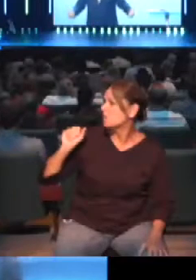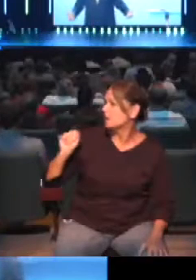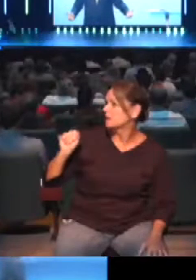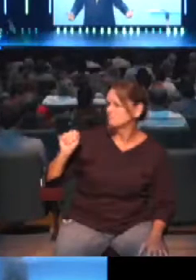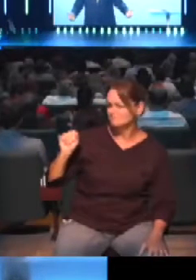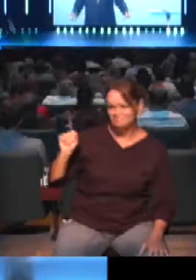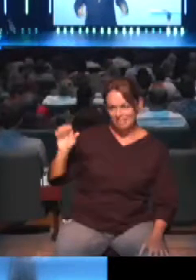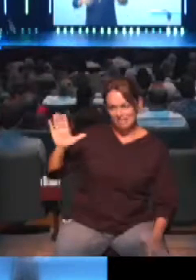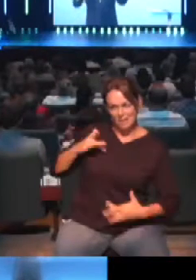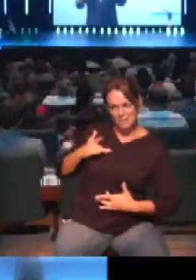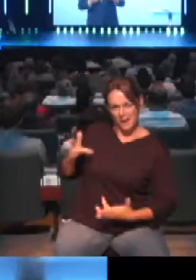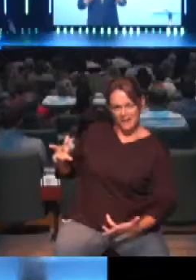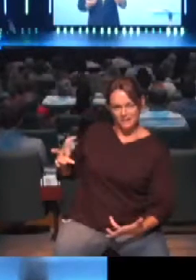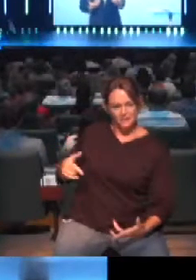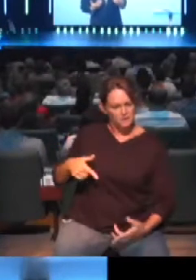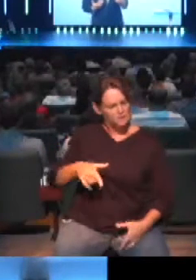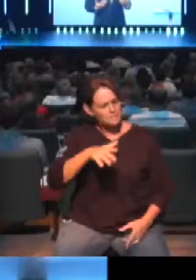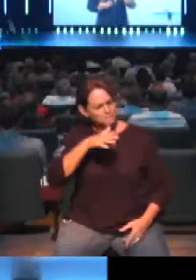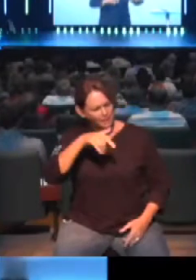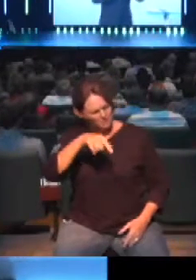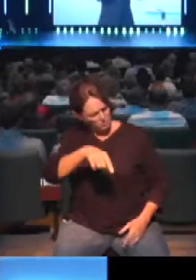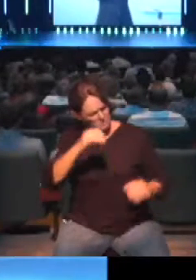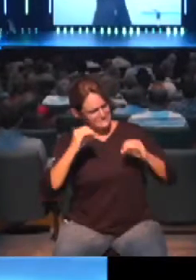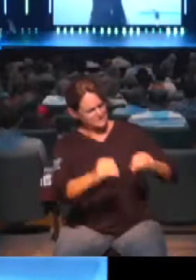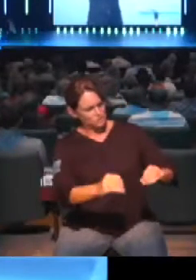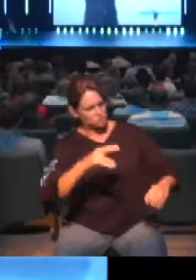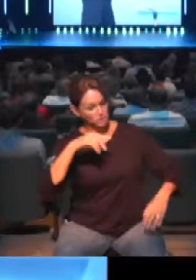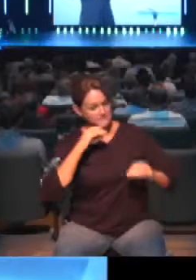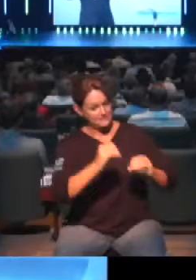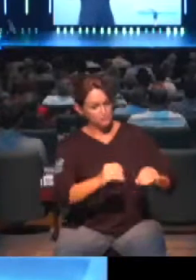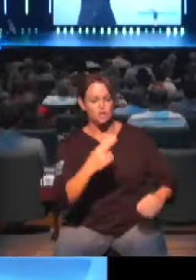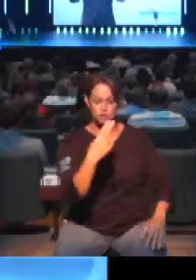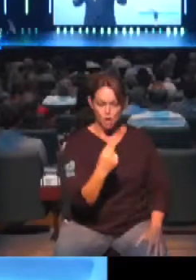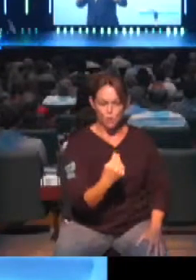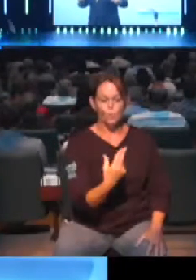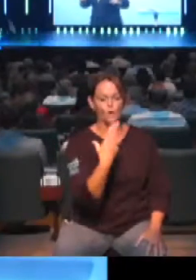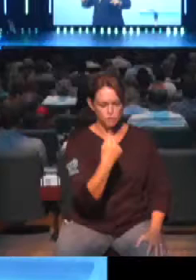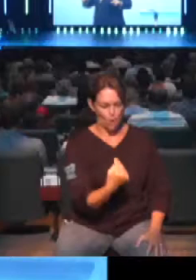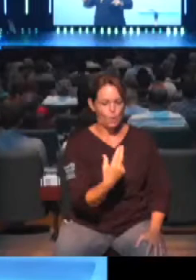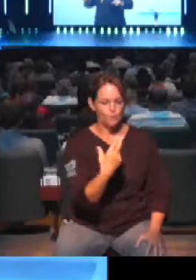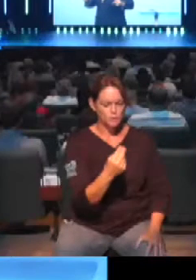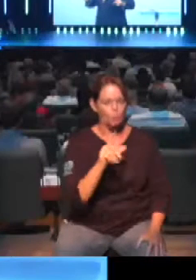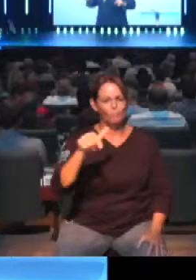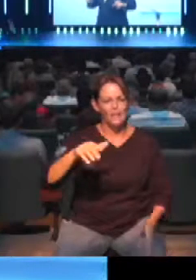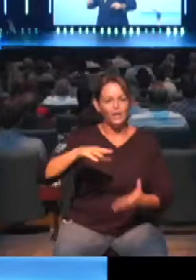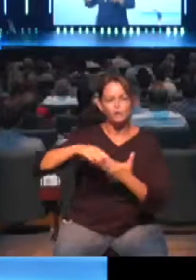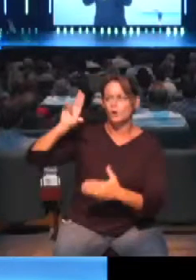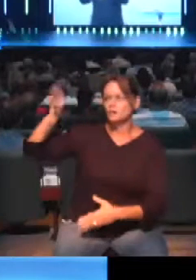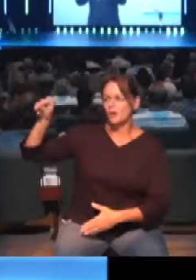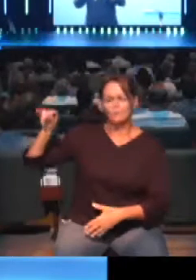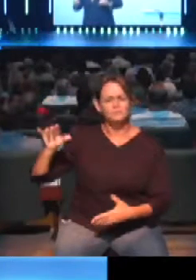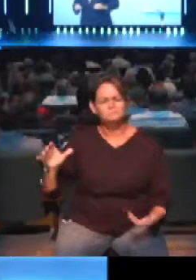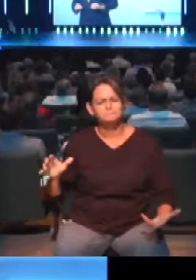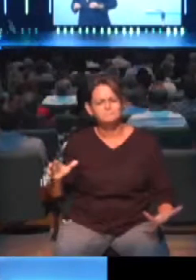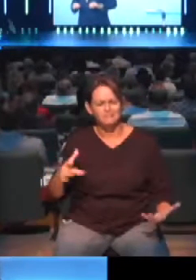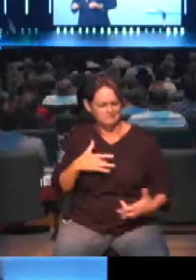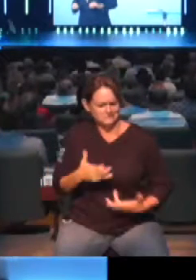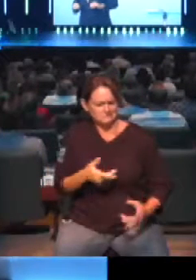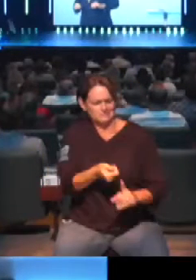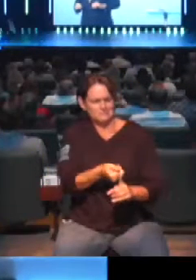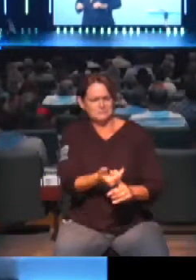right? And to obey. All right. So because we're all born with a sin nature. So all of us were born unclean. Was